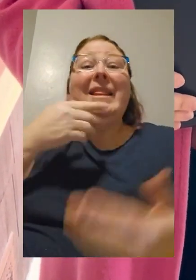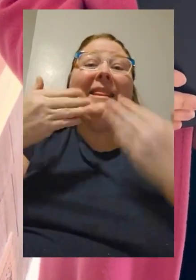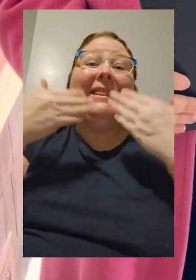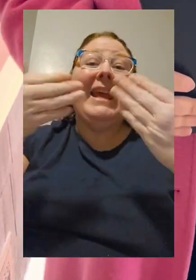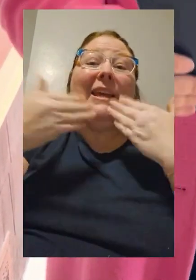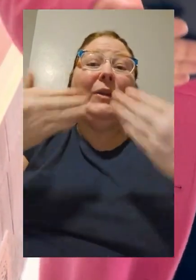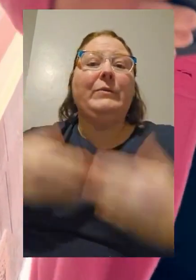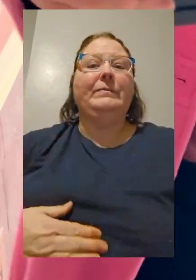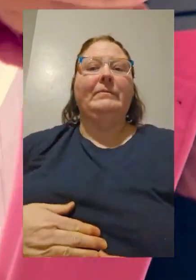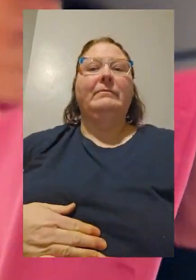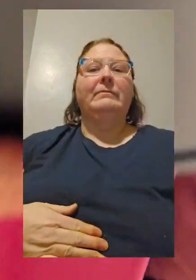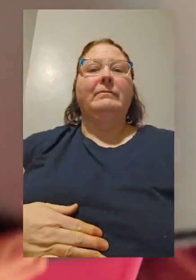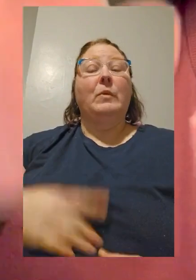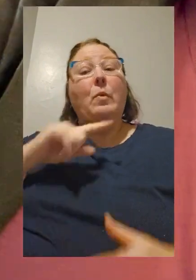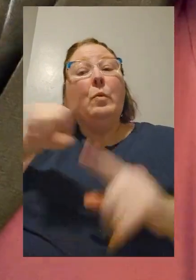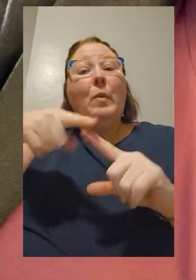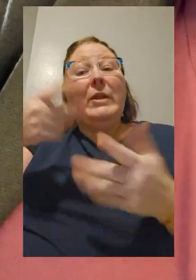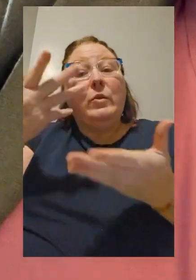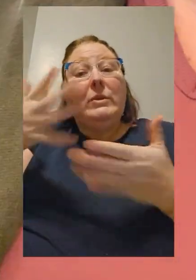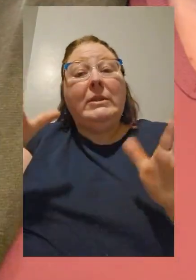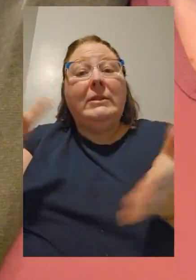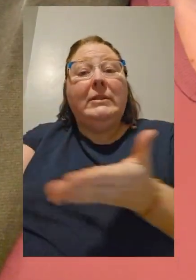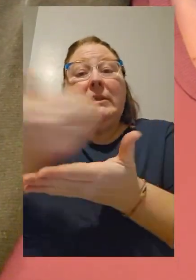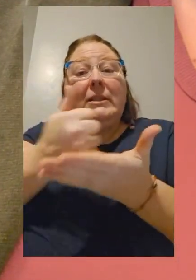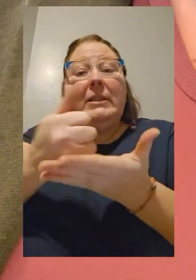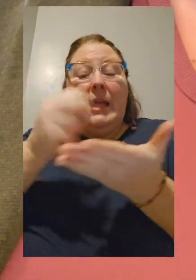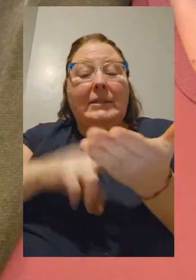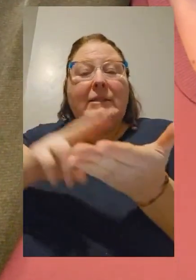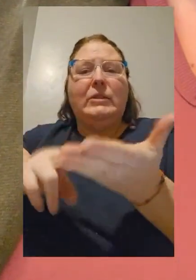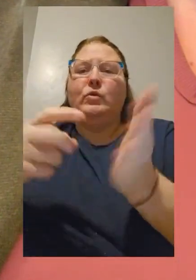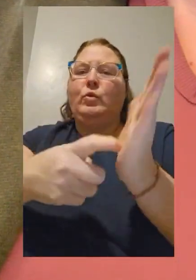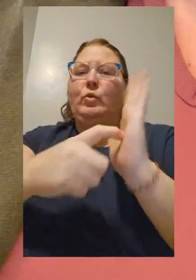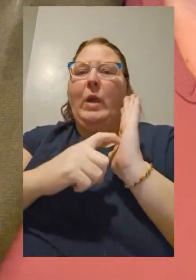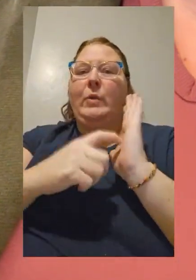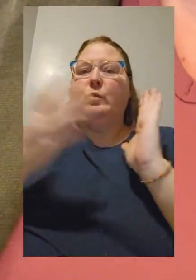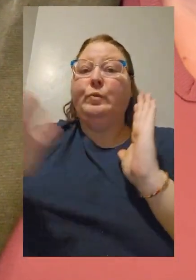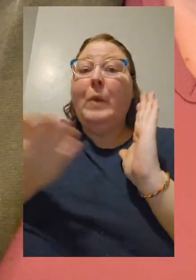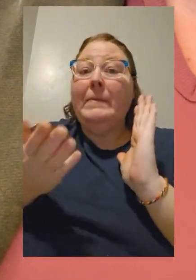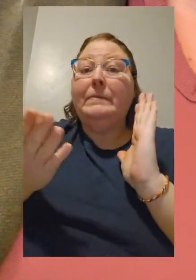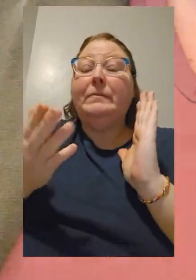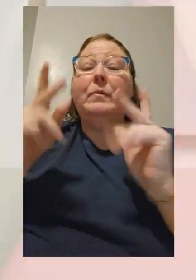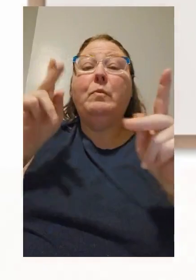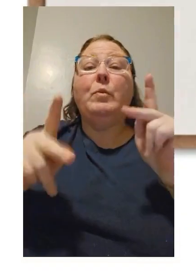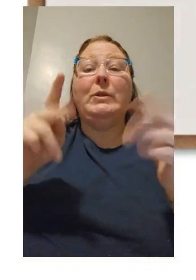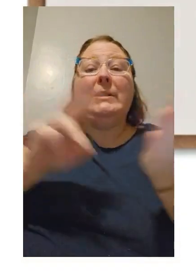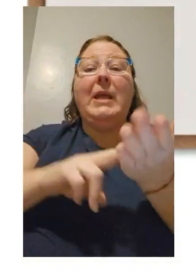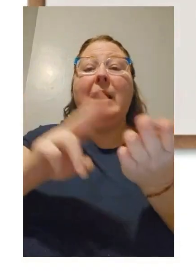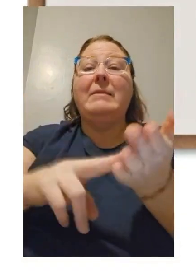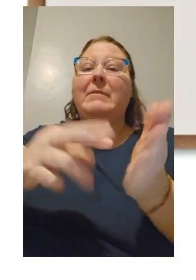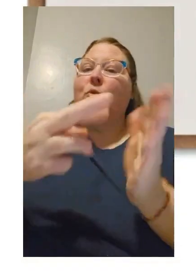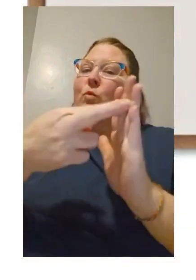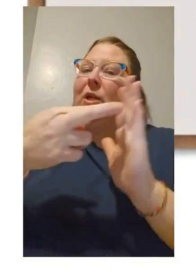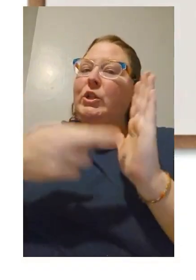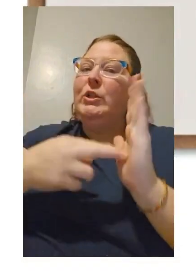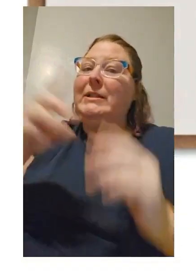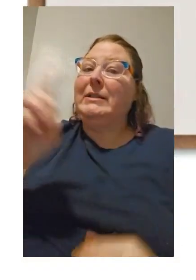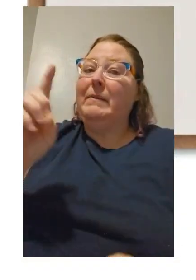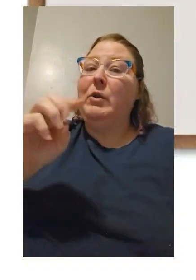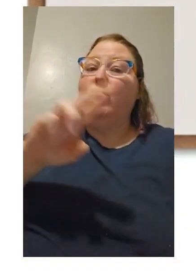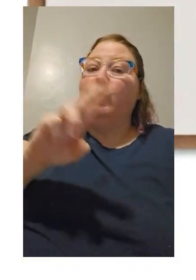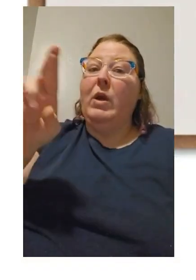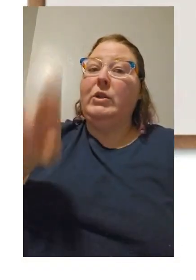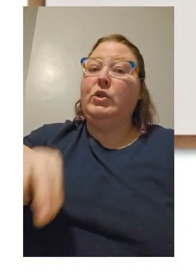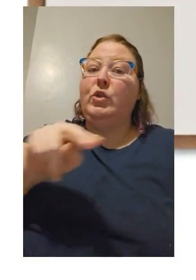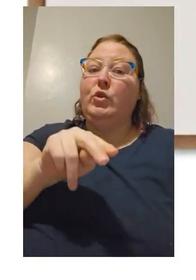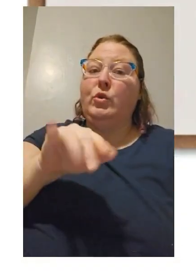to. Thank you. When you collect a signature, this is what's required. The person signing must be a